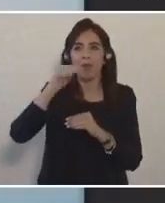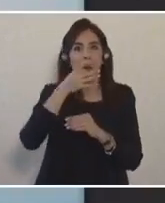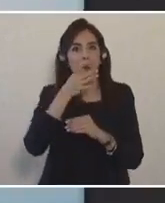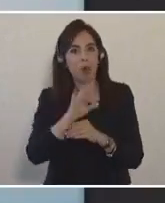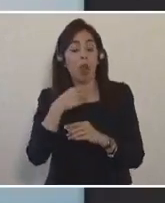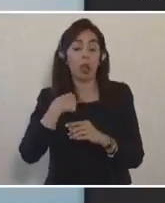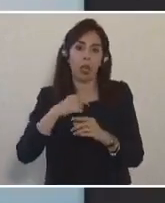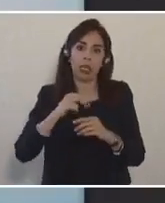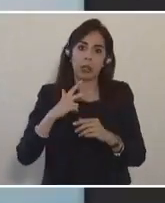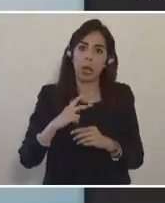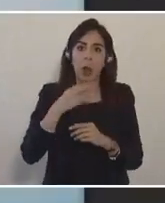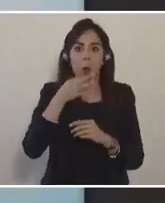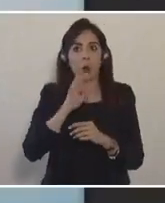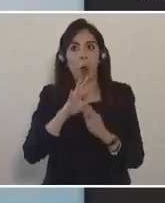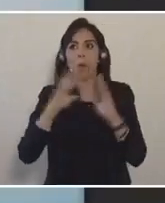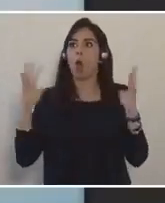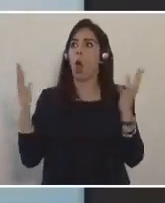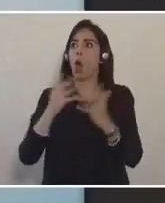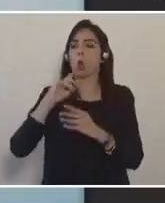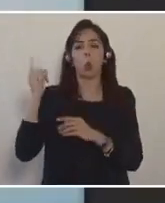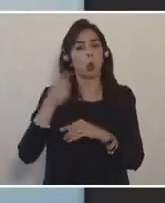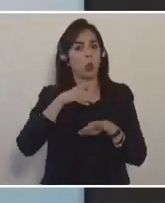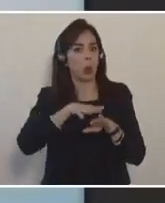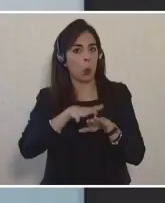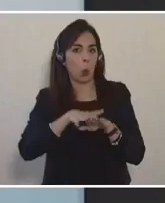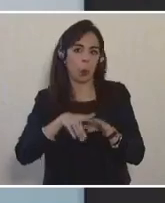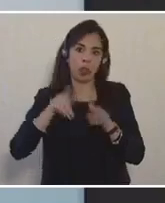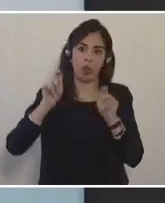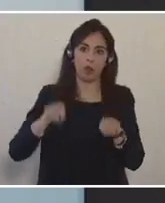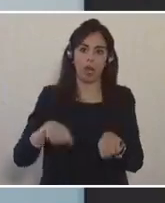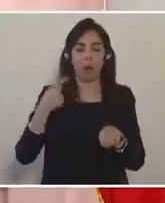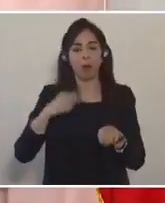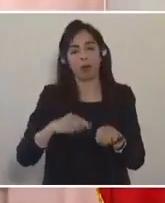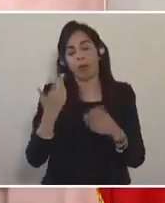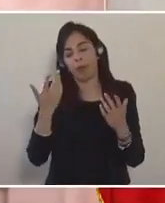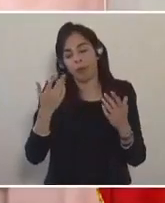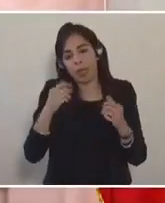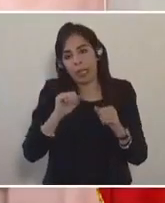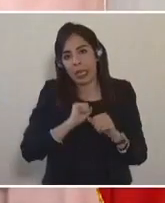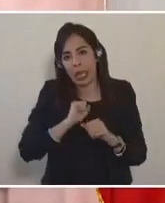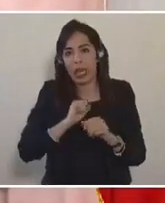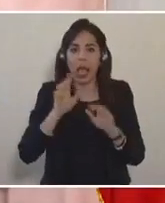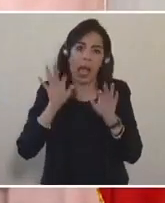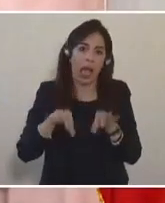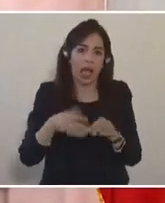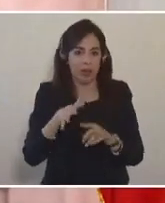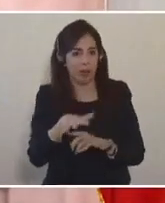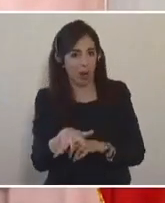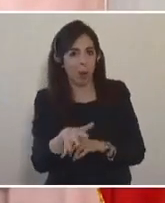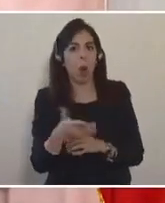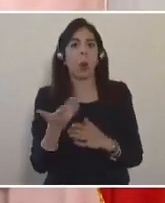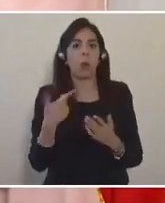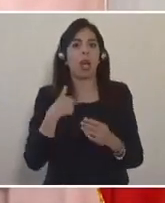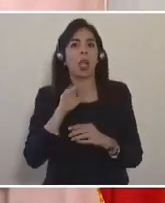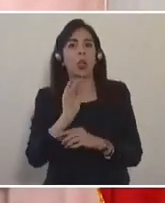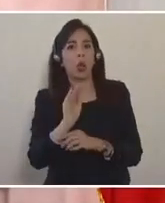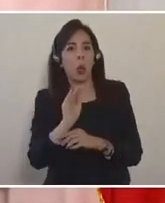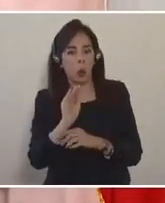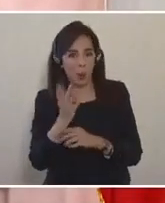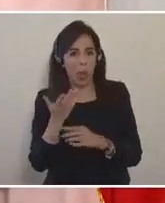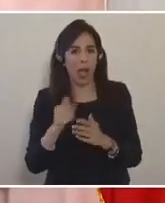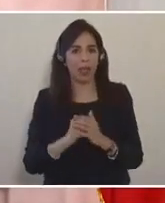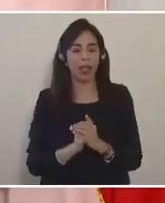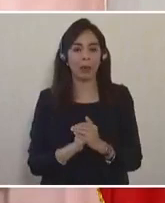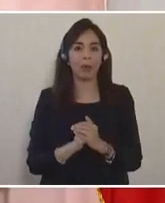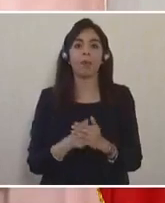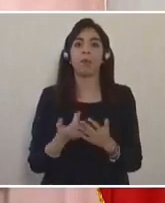the near future? Thank you very much. I think I leave the financial question to you. And I take the